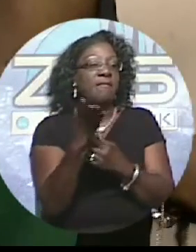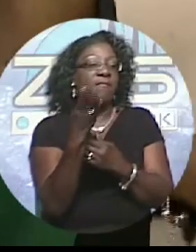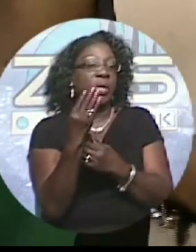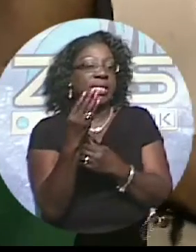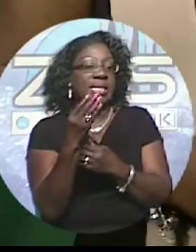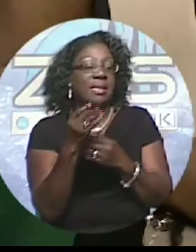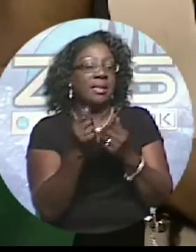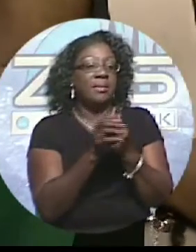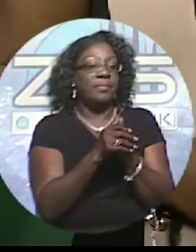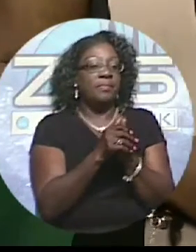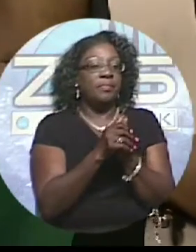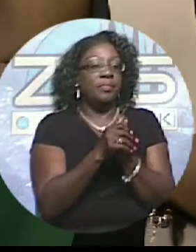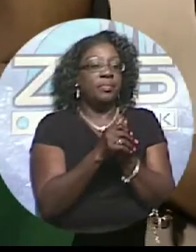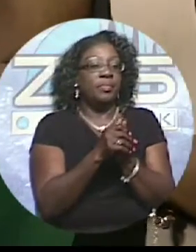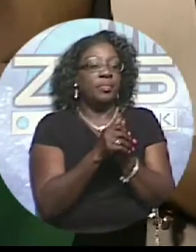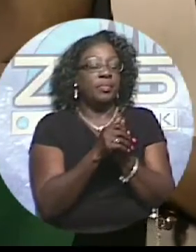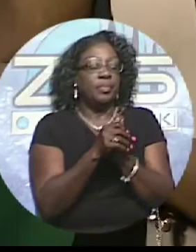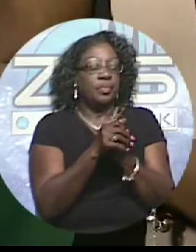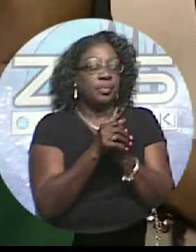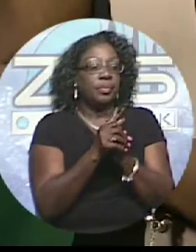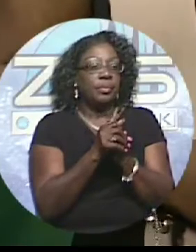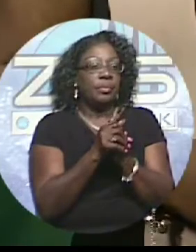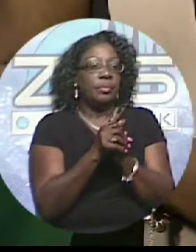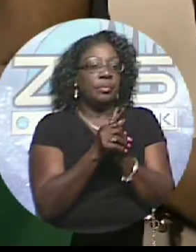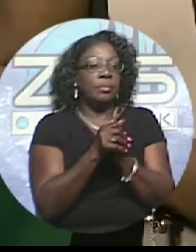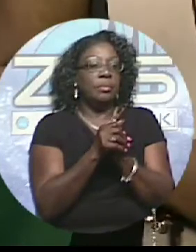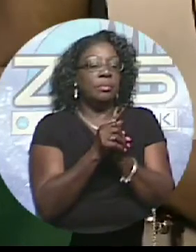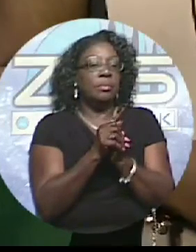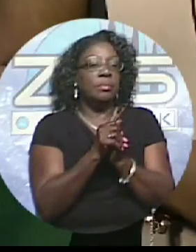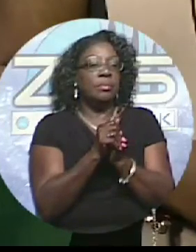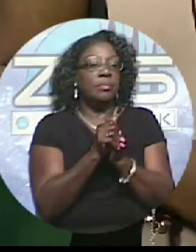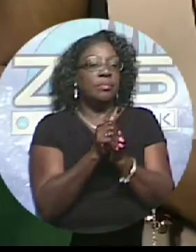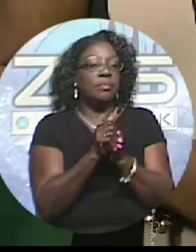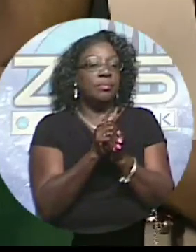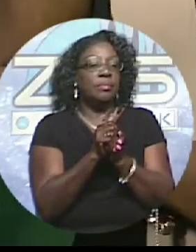until July 20th. Noel-Ferguson, ZNS Network News.